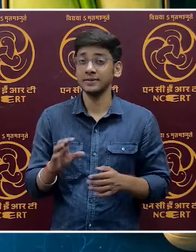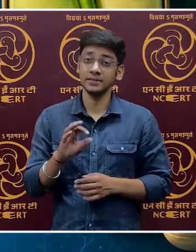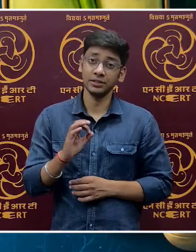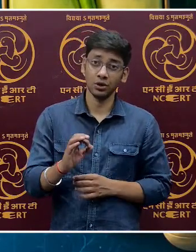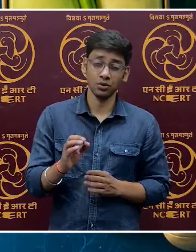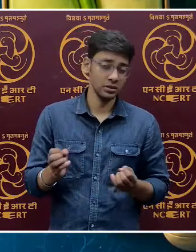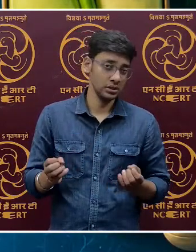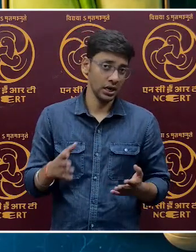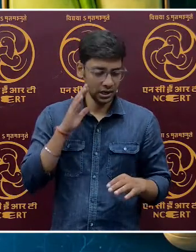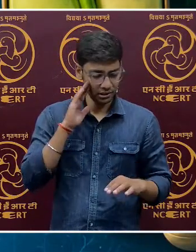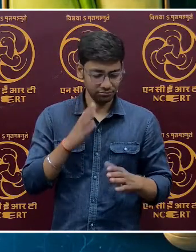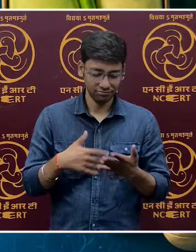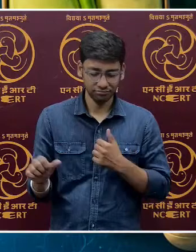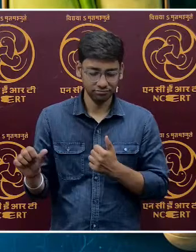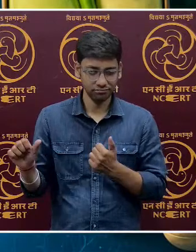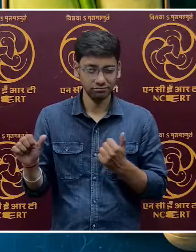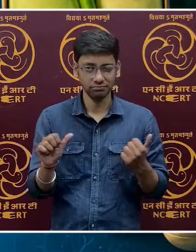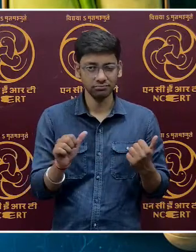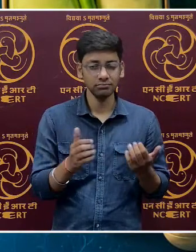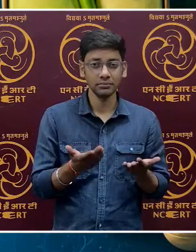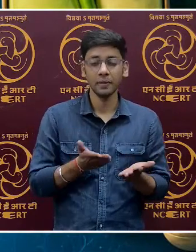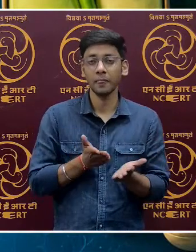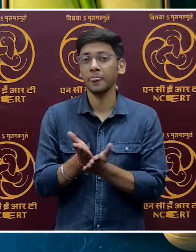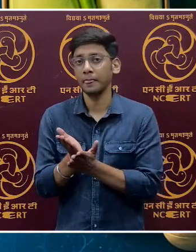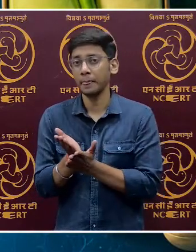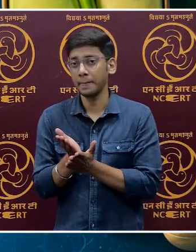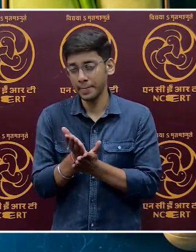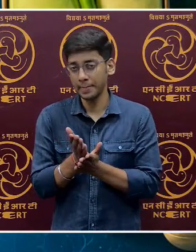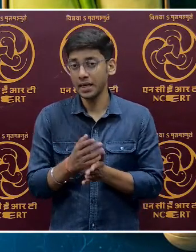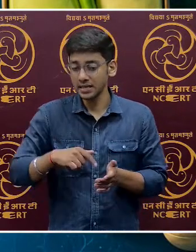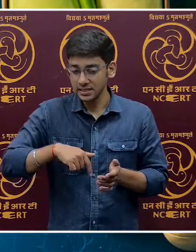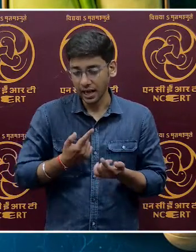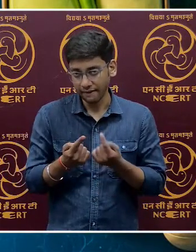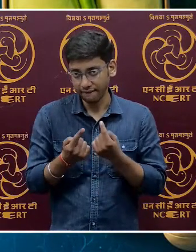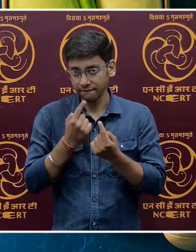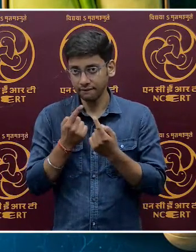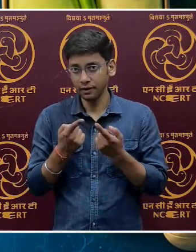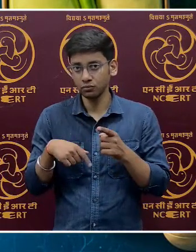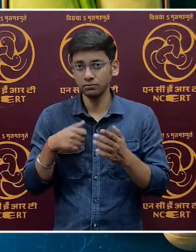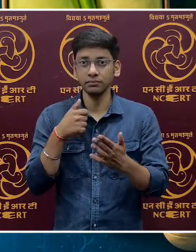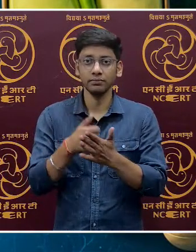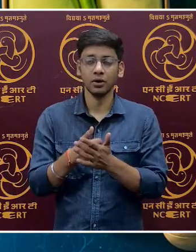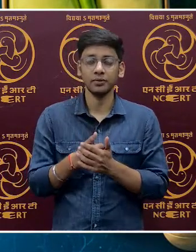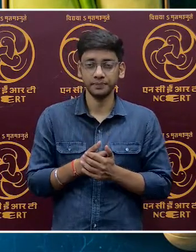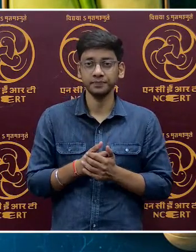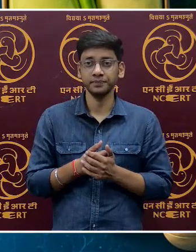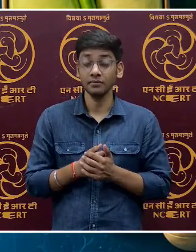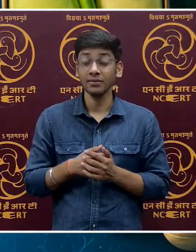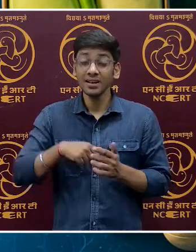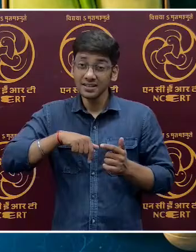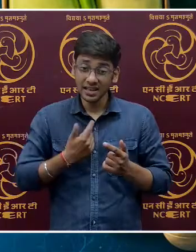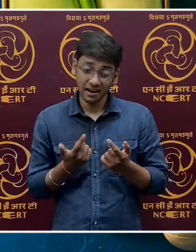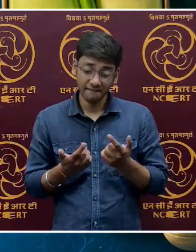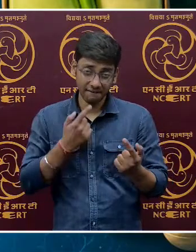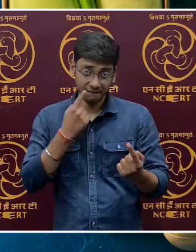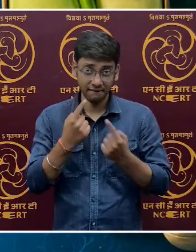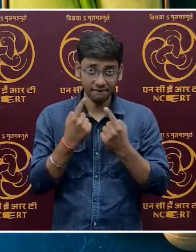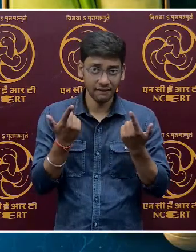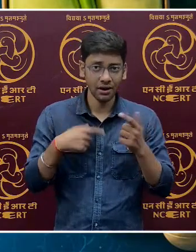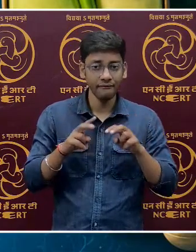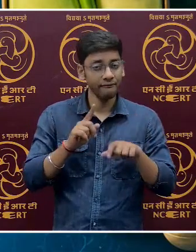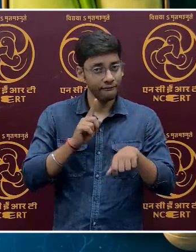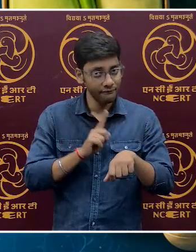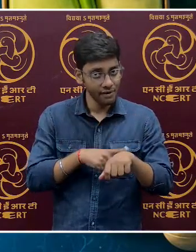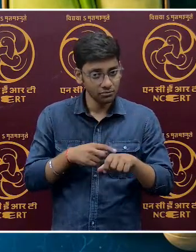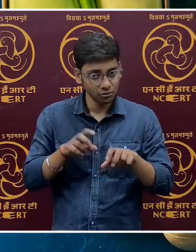Otherwise you can start with the next phase also, that is a self-evaluation part. Self-evaluation, if you can able to observe over